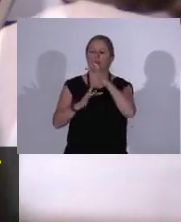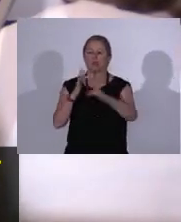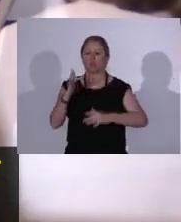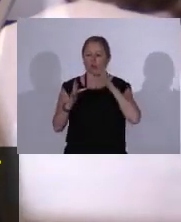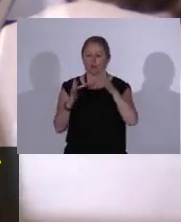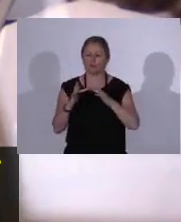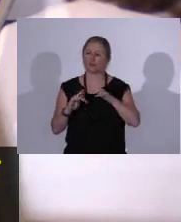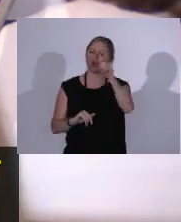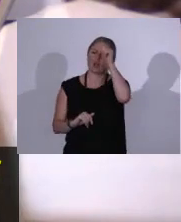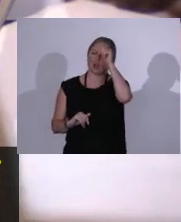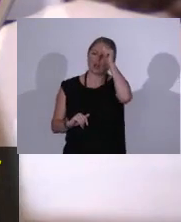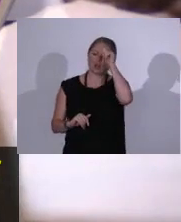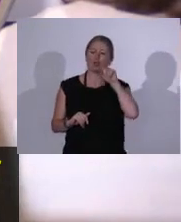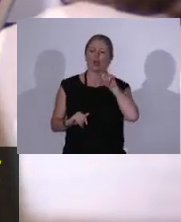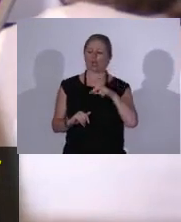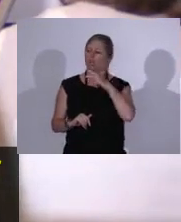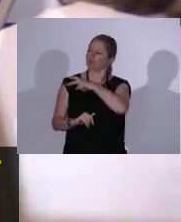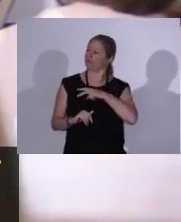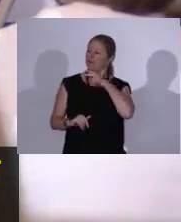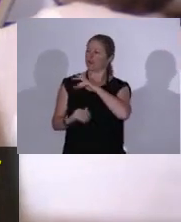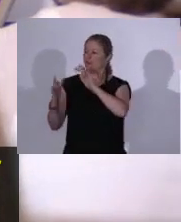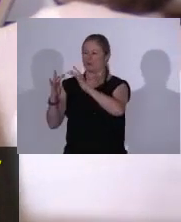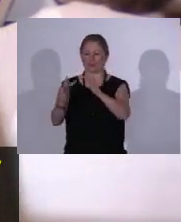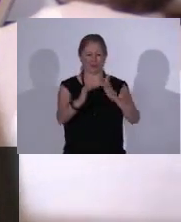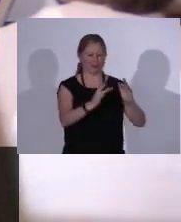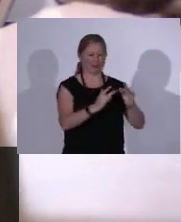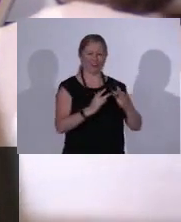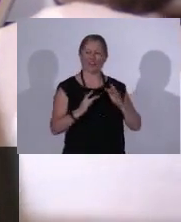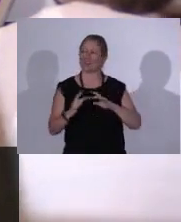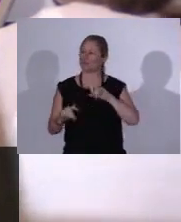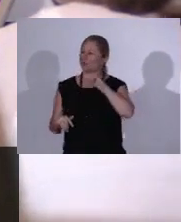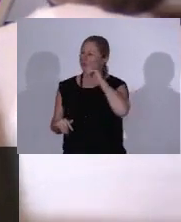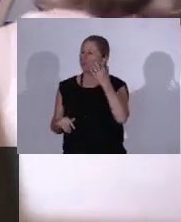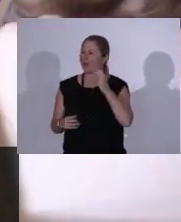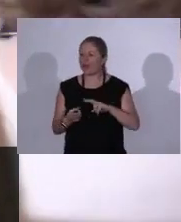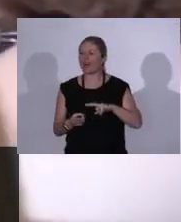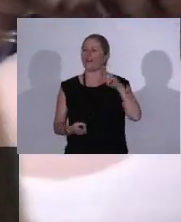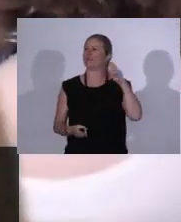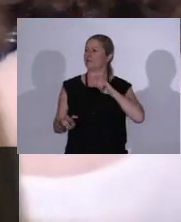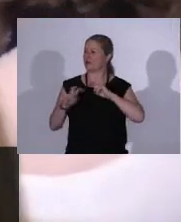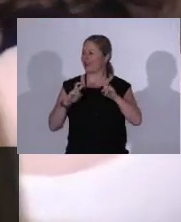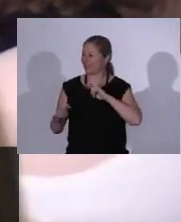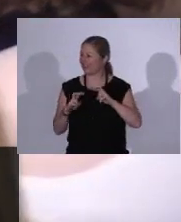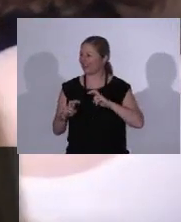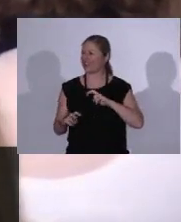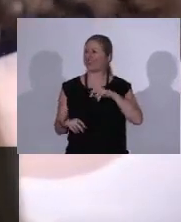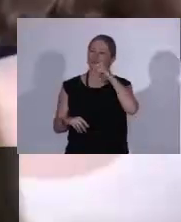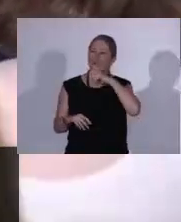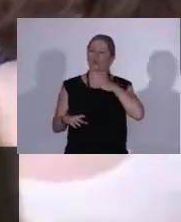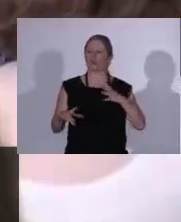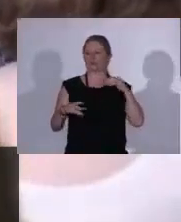that through this promotion and networking, you'll probably get an uptake of activities that want to be a part of